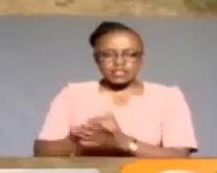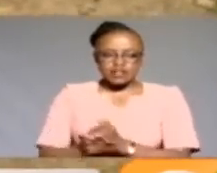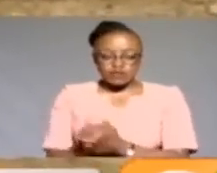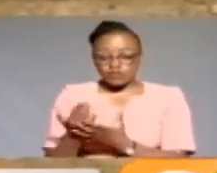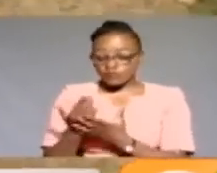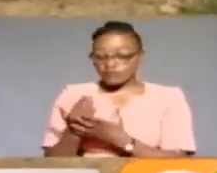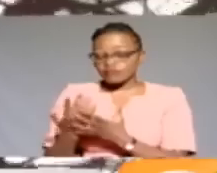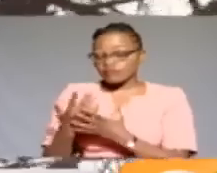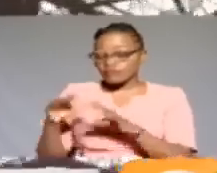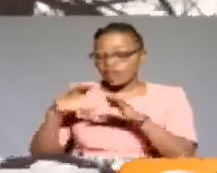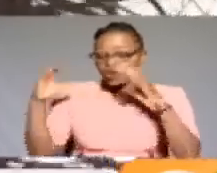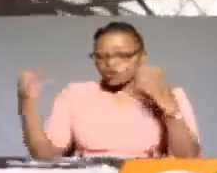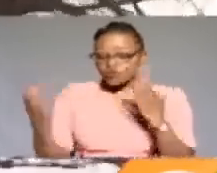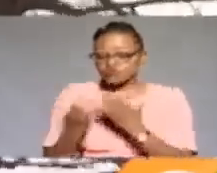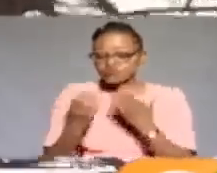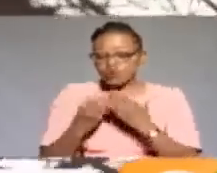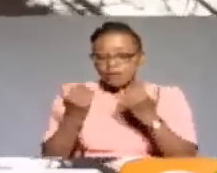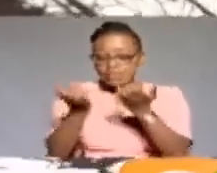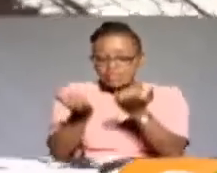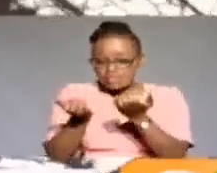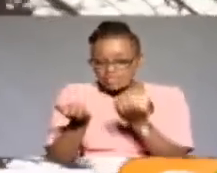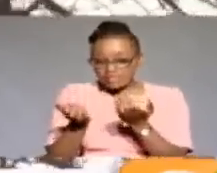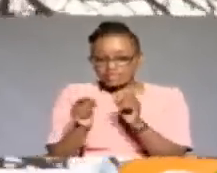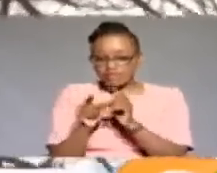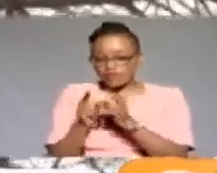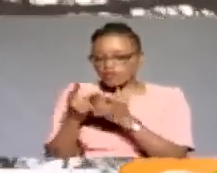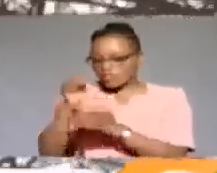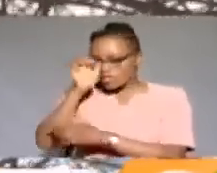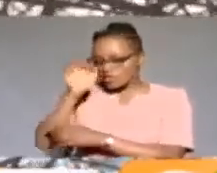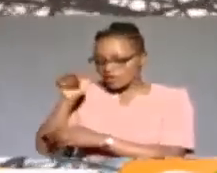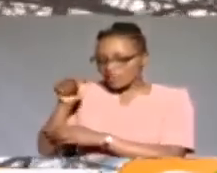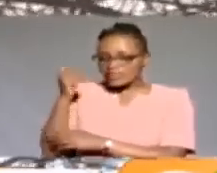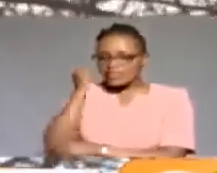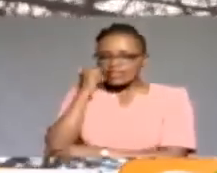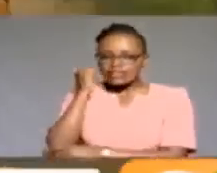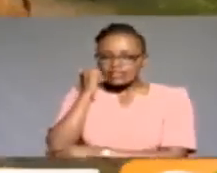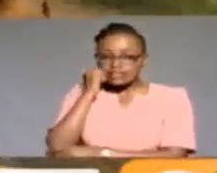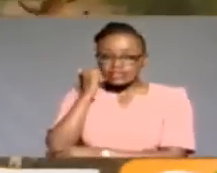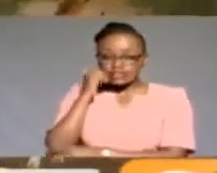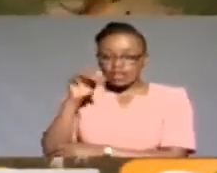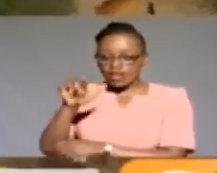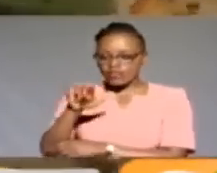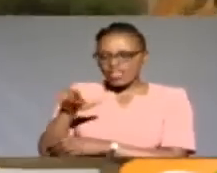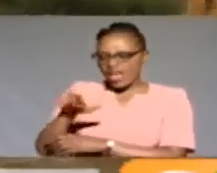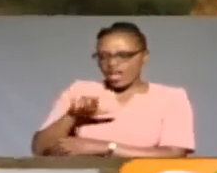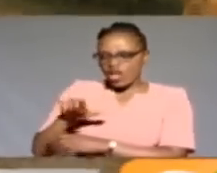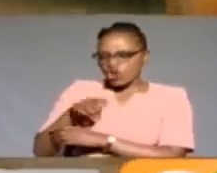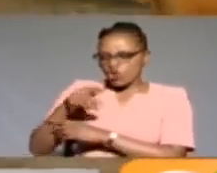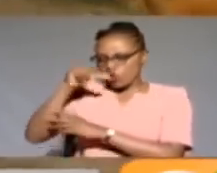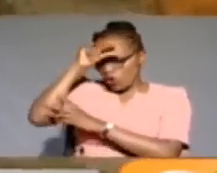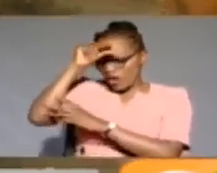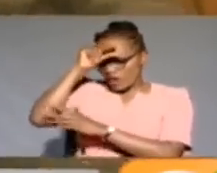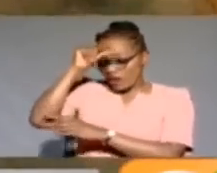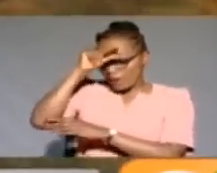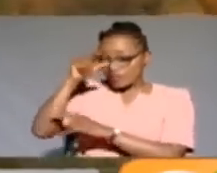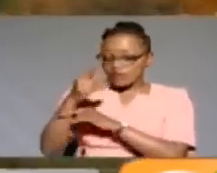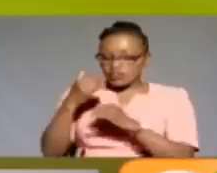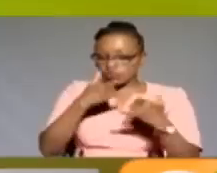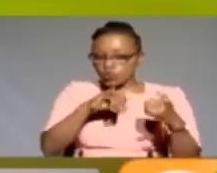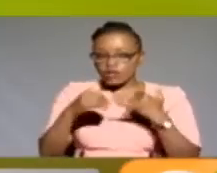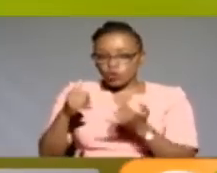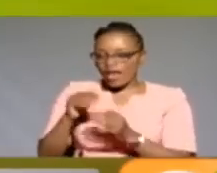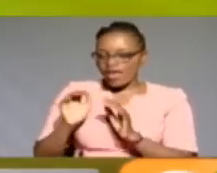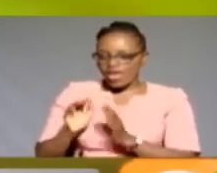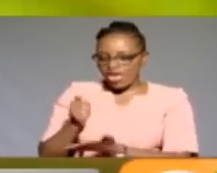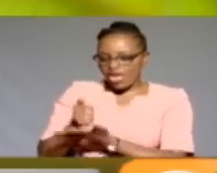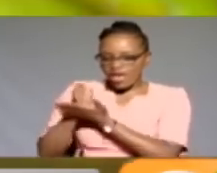Whilst a global concerted effort is needed to combat this neglected tropical disease, local authorities recommend immediate measures to help keep